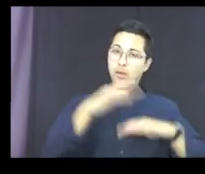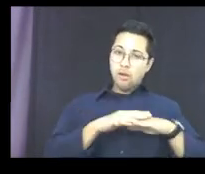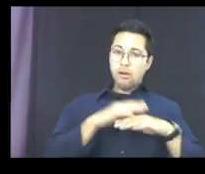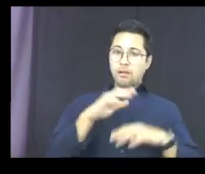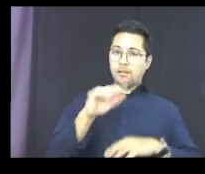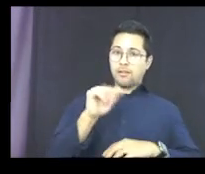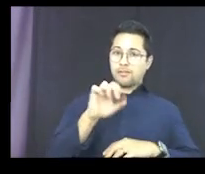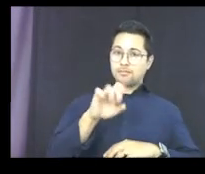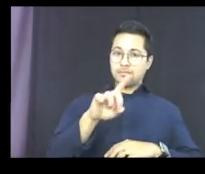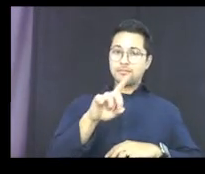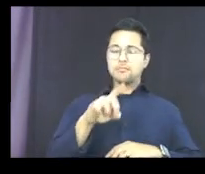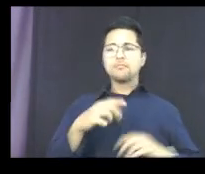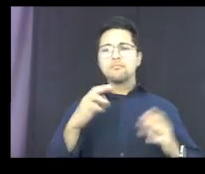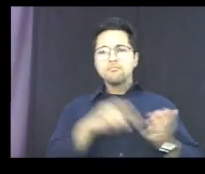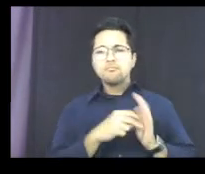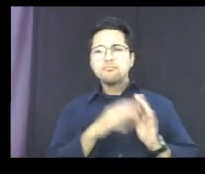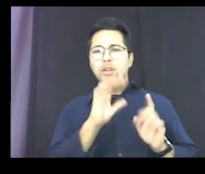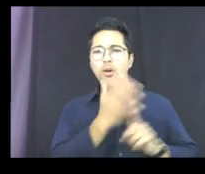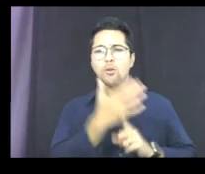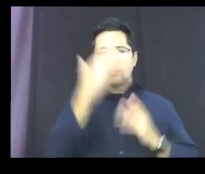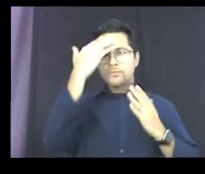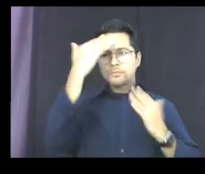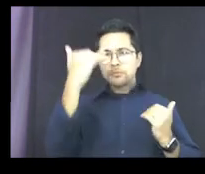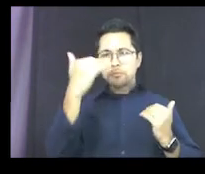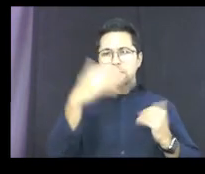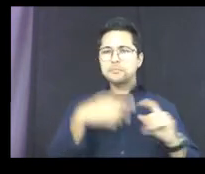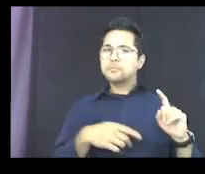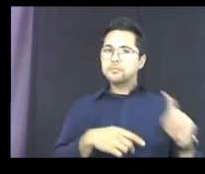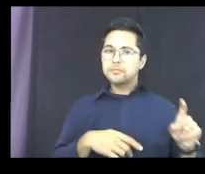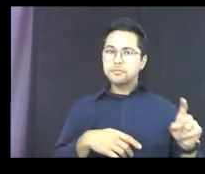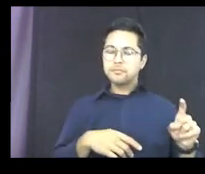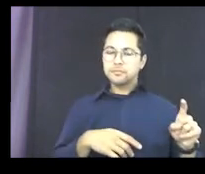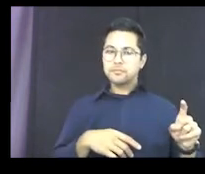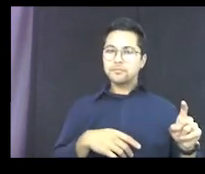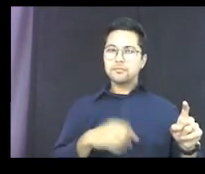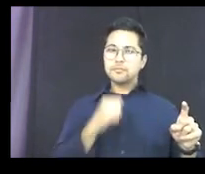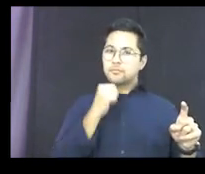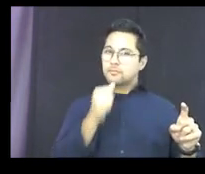autism spectrum, it means that the cultural expectations